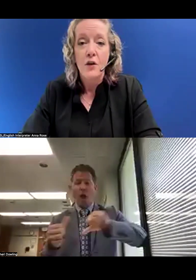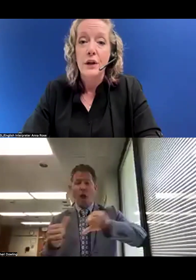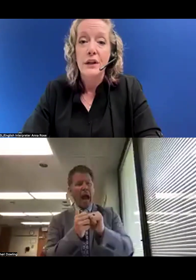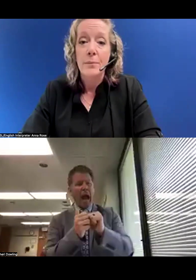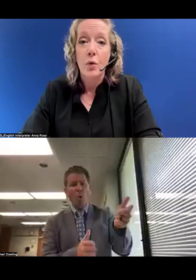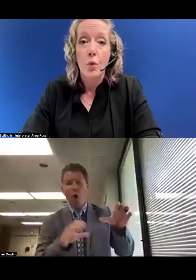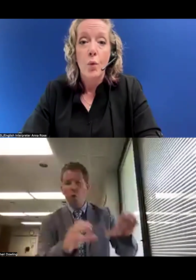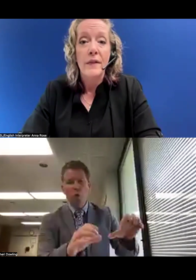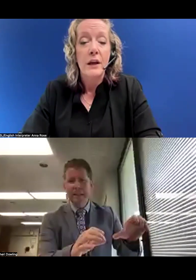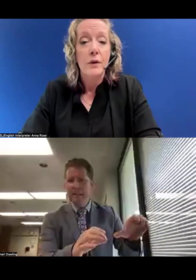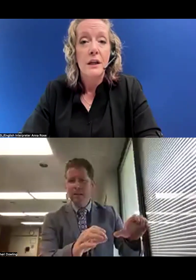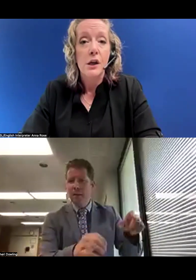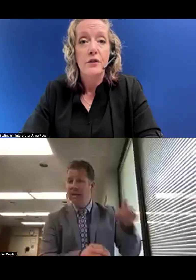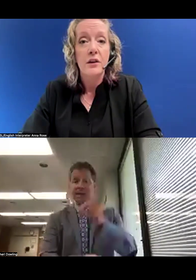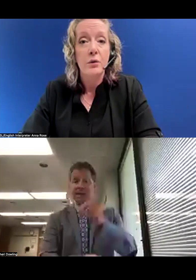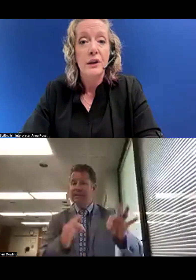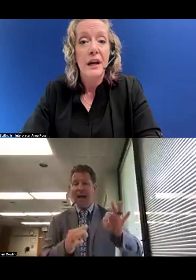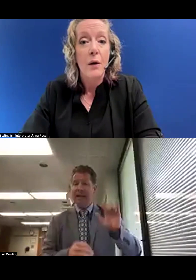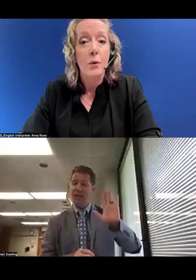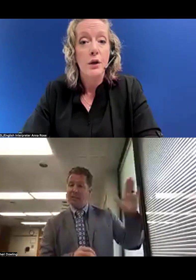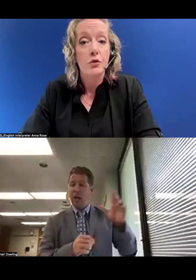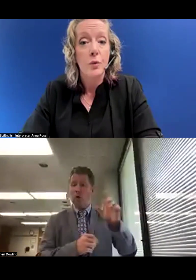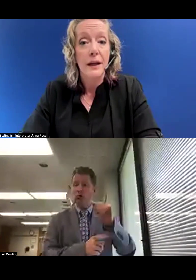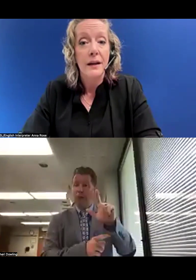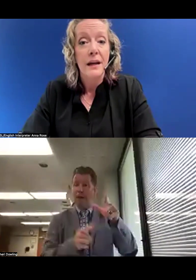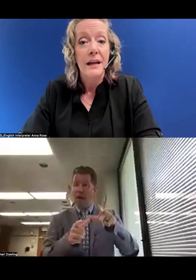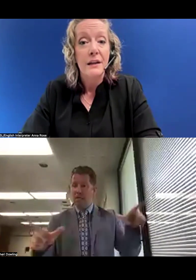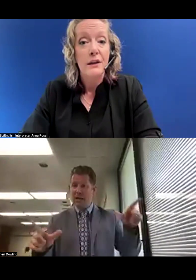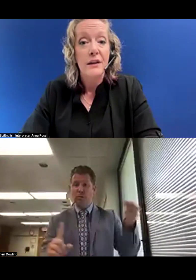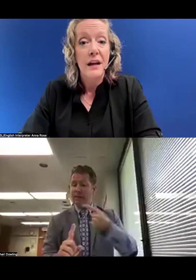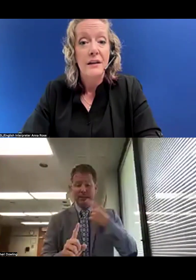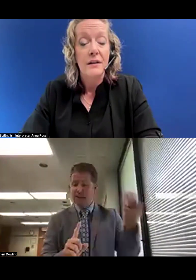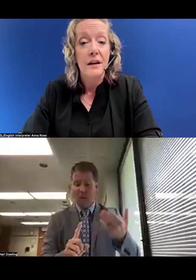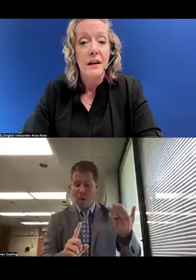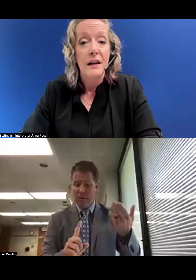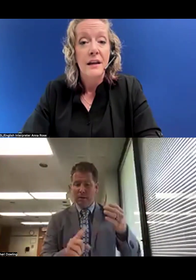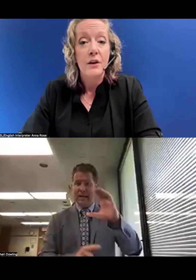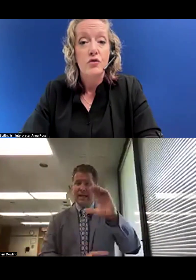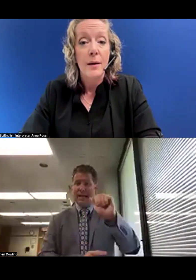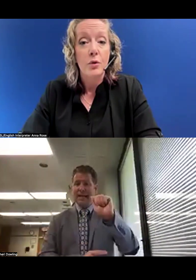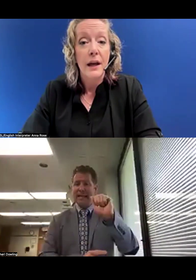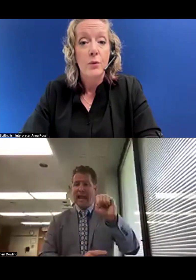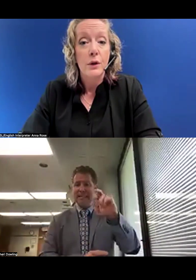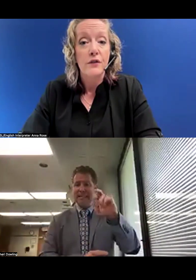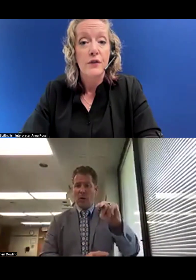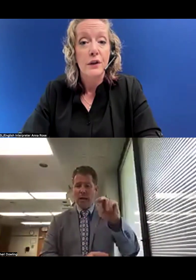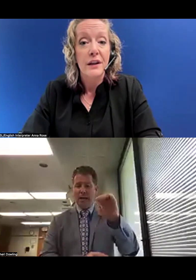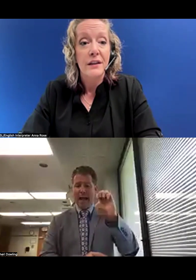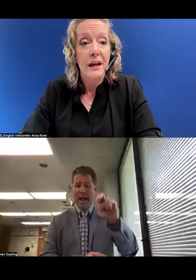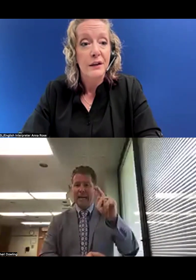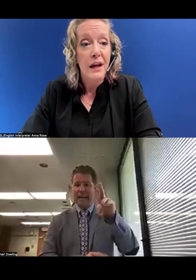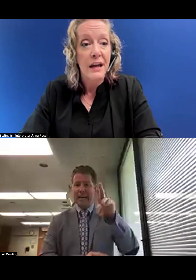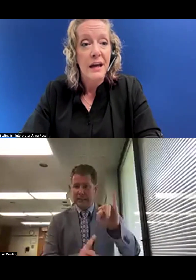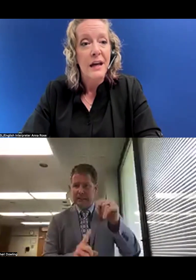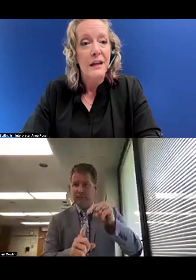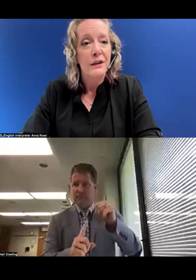For example, when they greet each other, they don't say, "How are you doing?" Instead, in their tribal language, the first thing